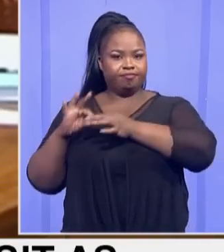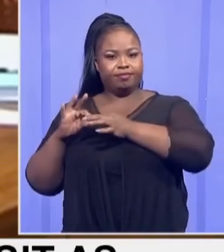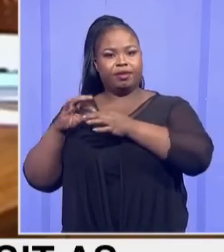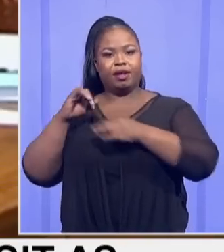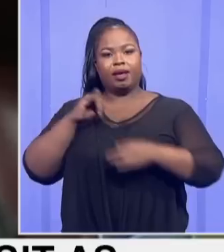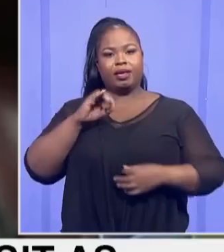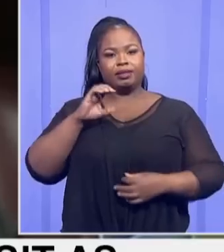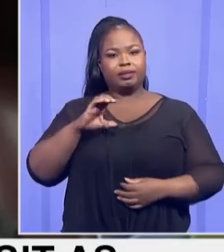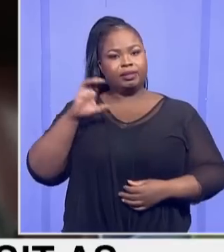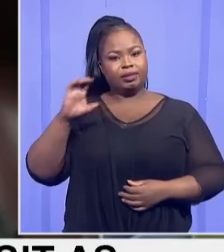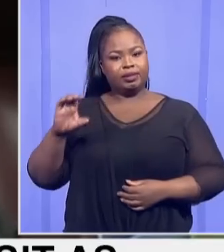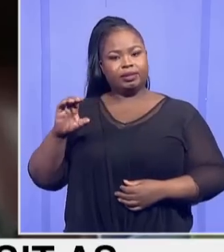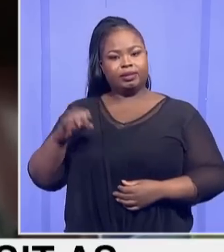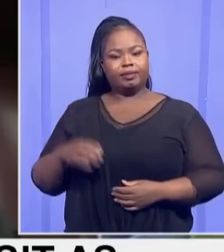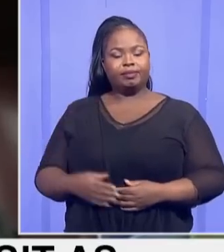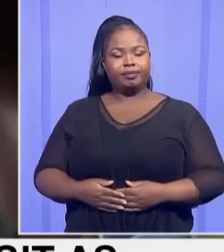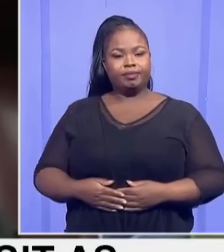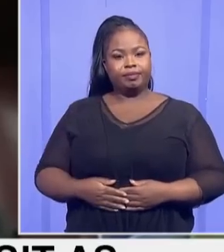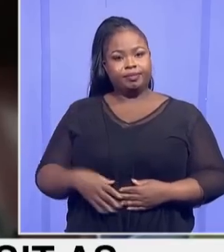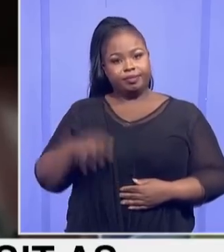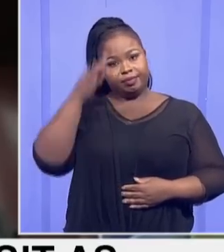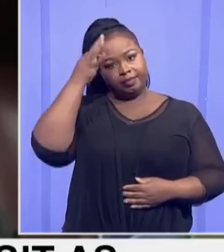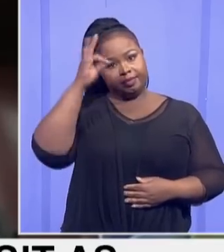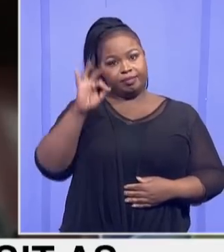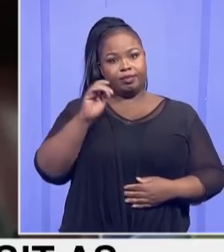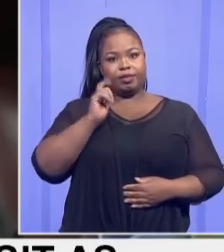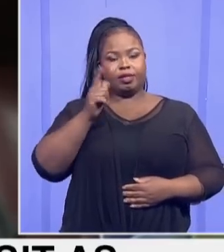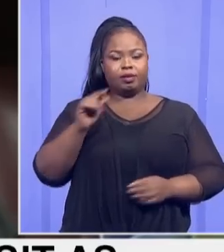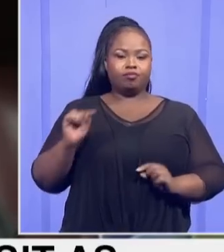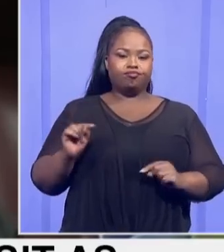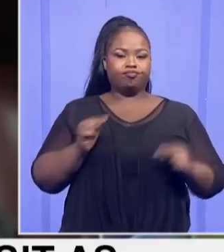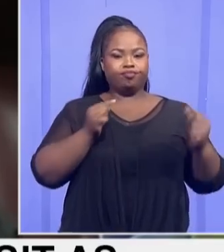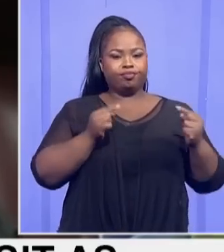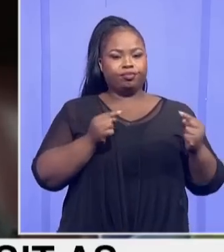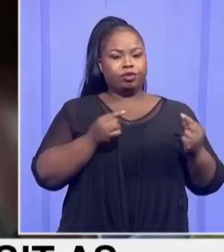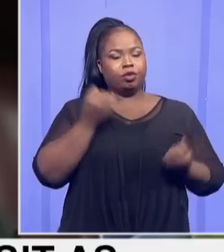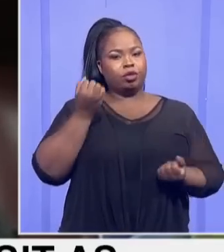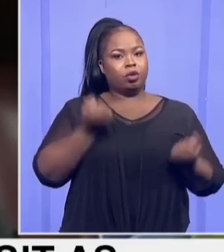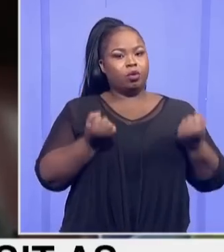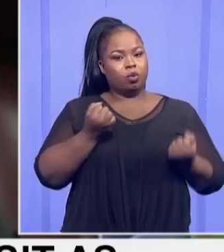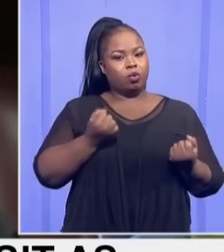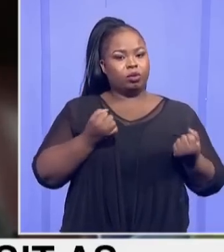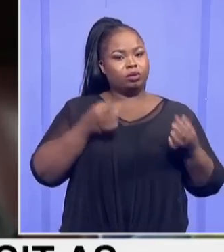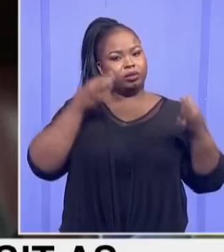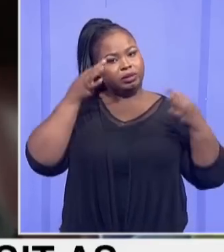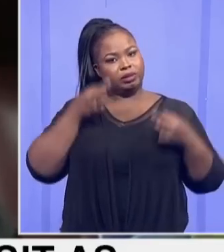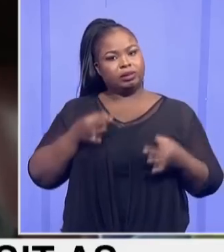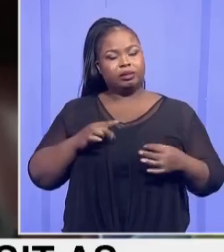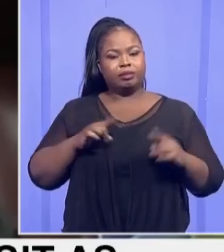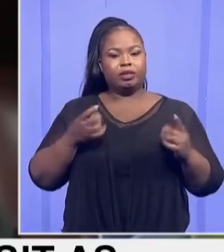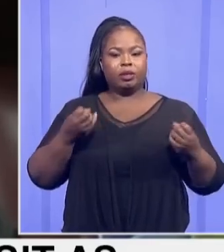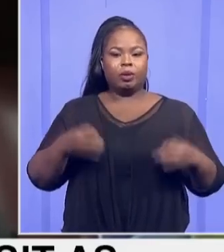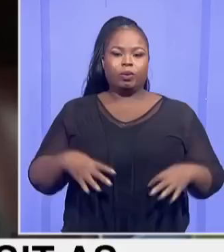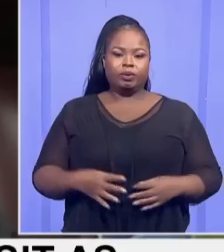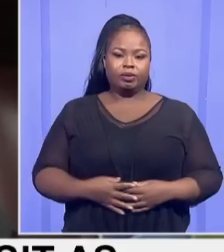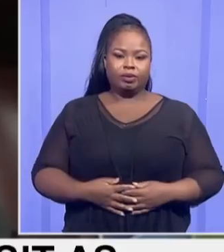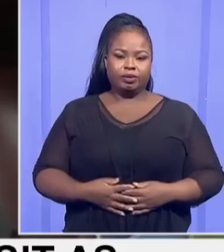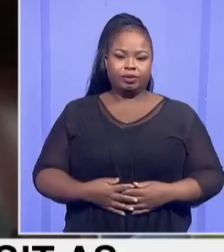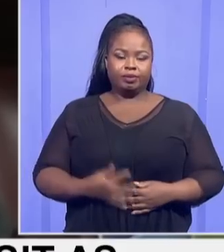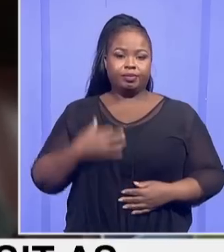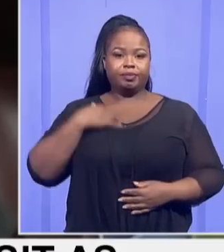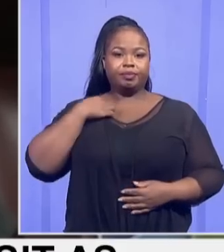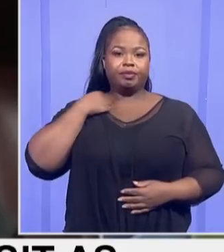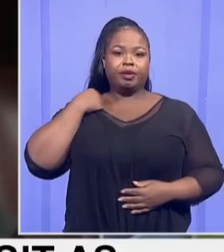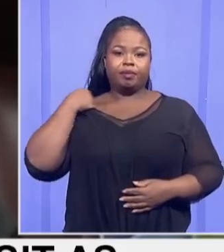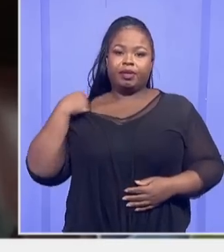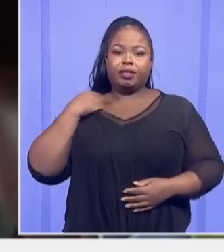ICC. The government later challenged that court ruling, but lost. It is necessary in